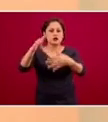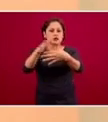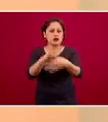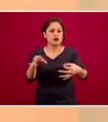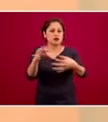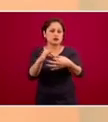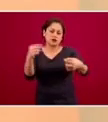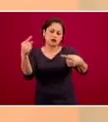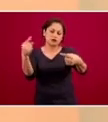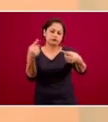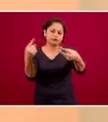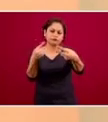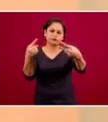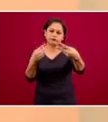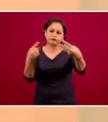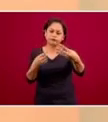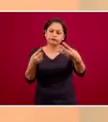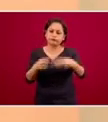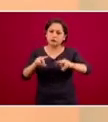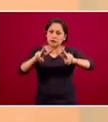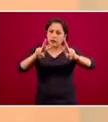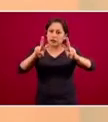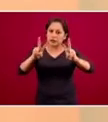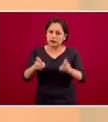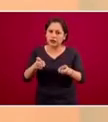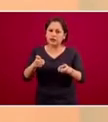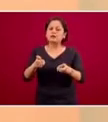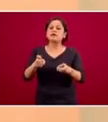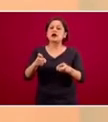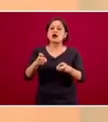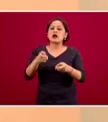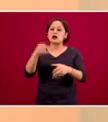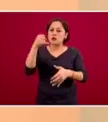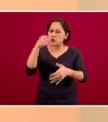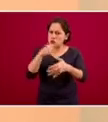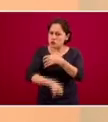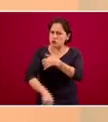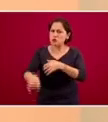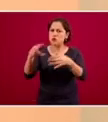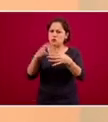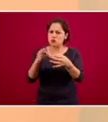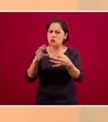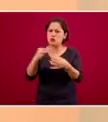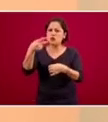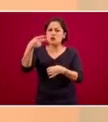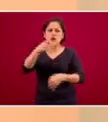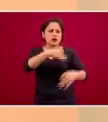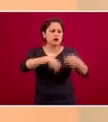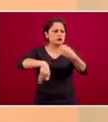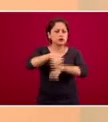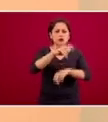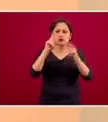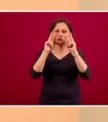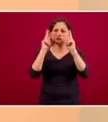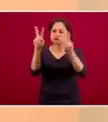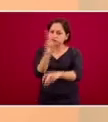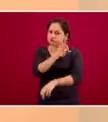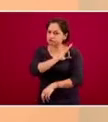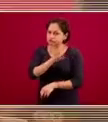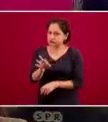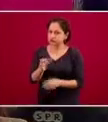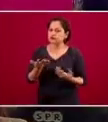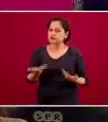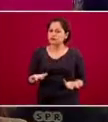that as you can see, every day is updating information and presenting clear,